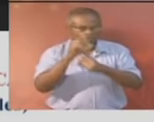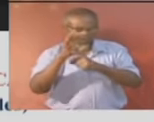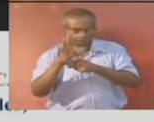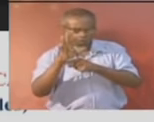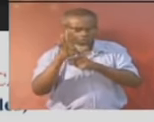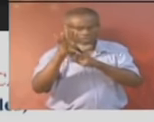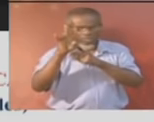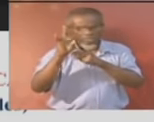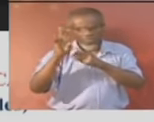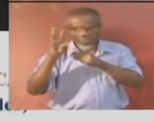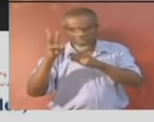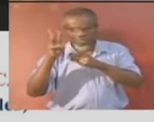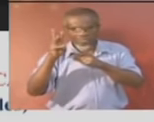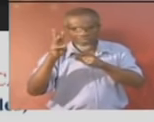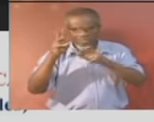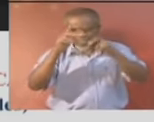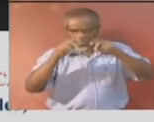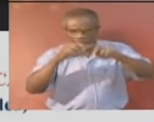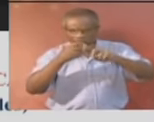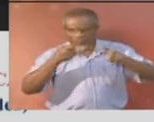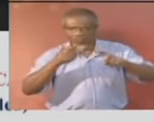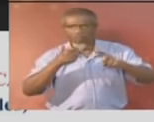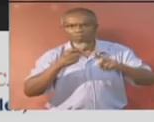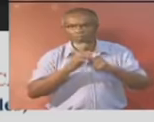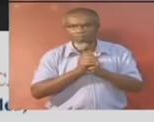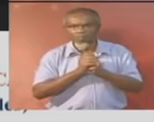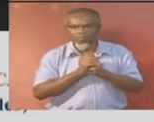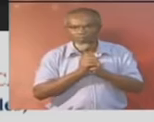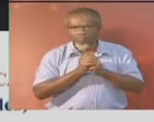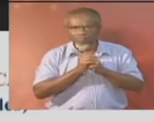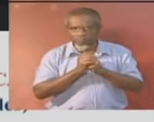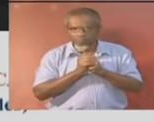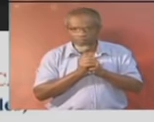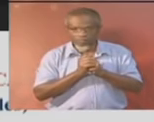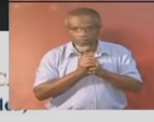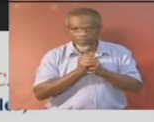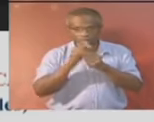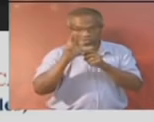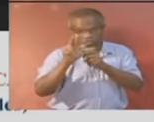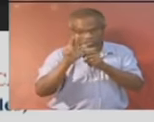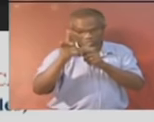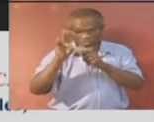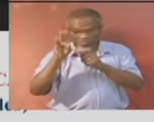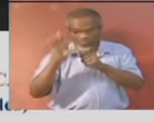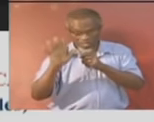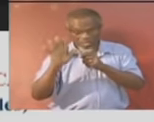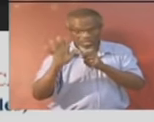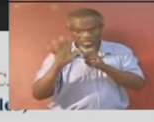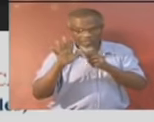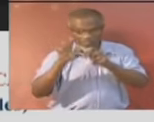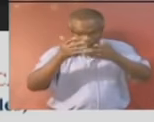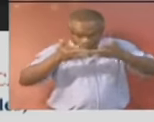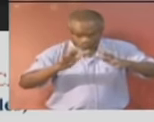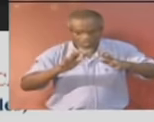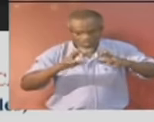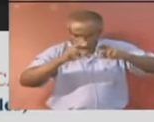samples for sequencing. And of these, 375 have been sequenced. Can I get the next slide, please?